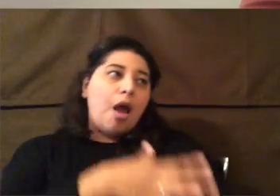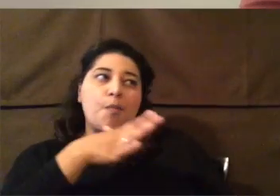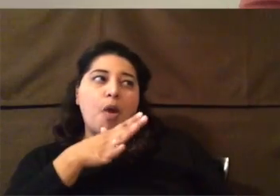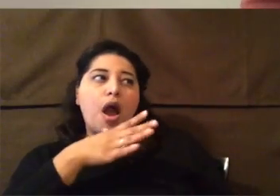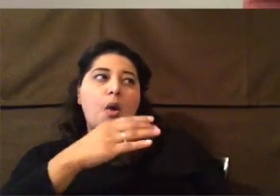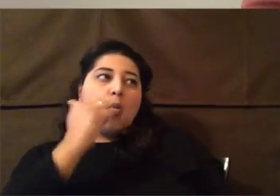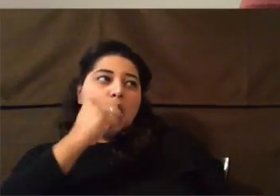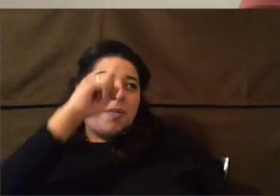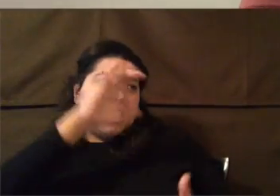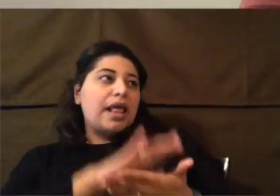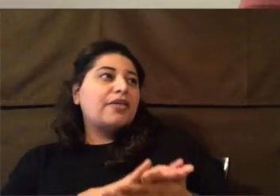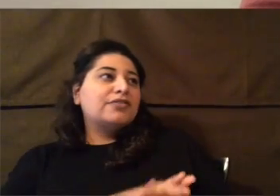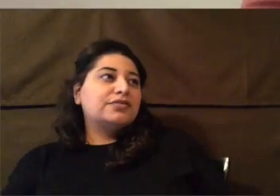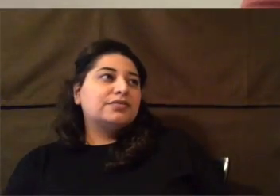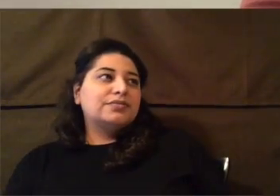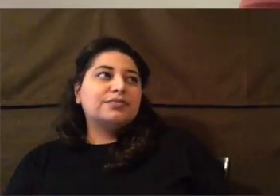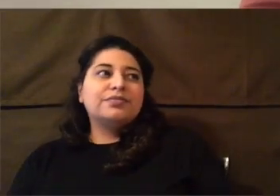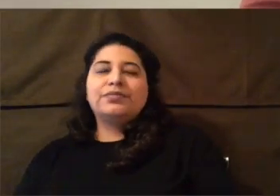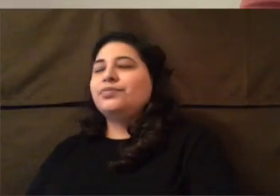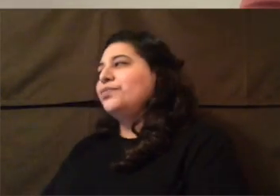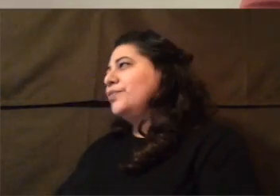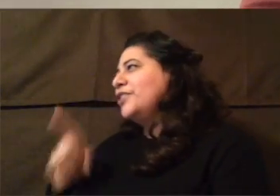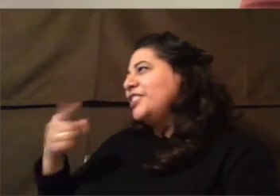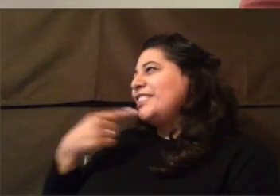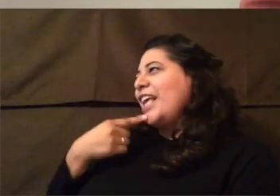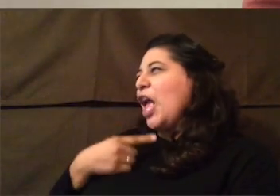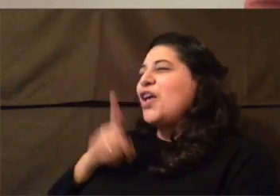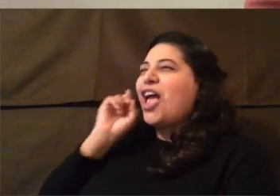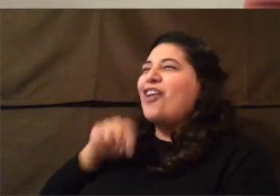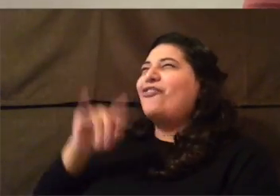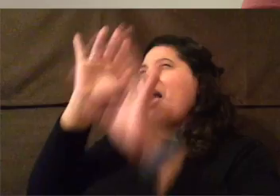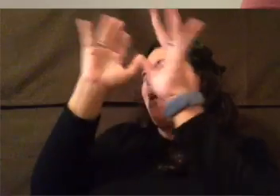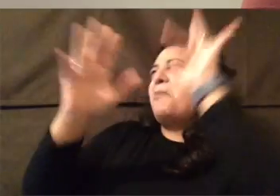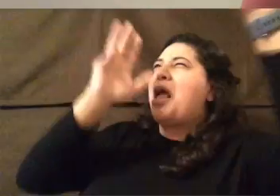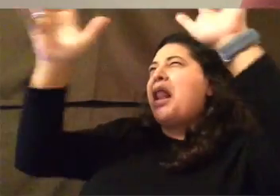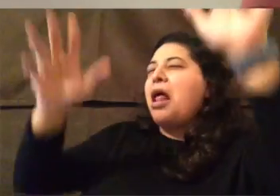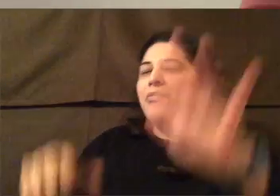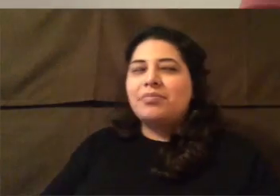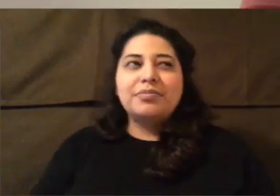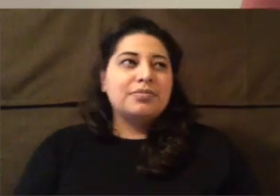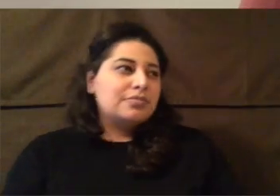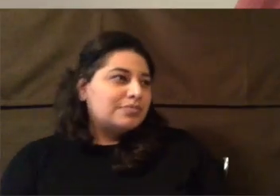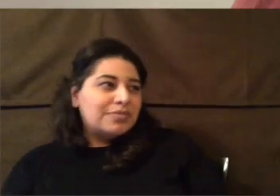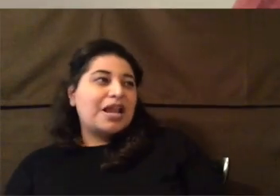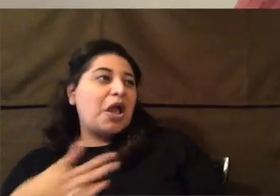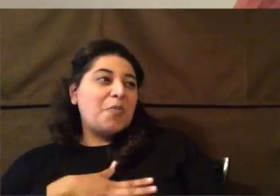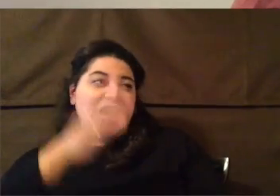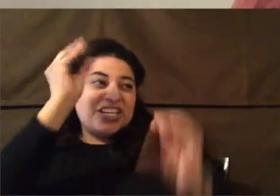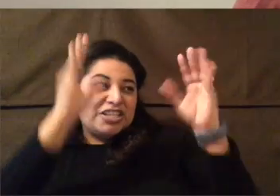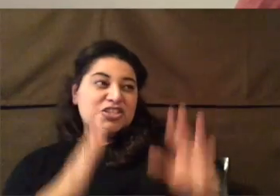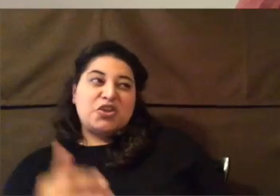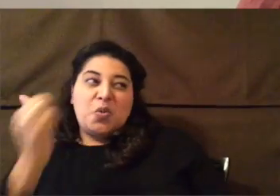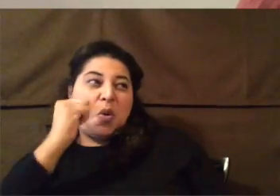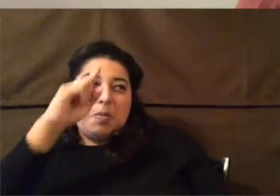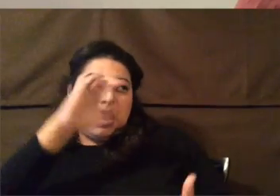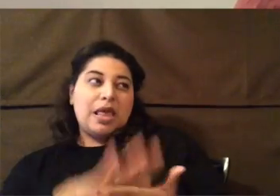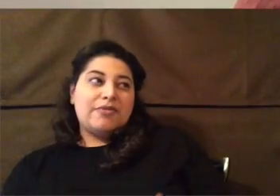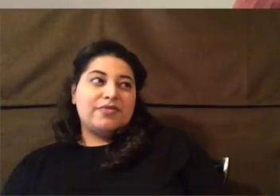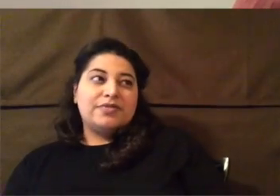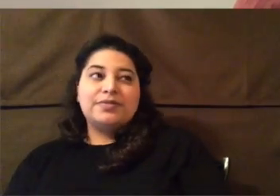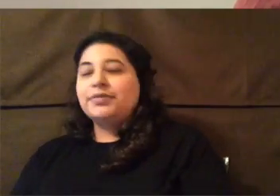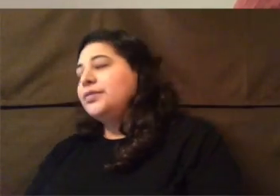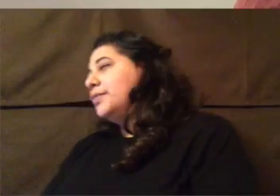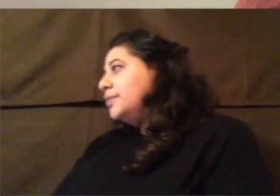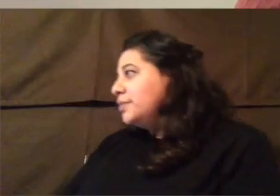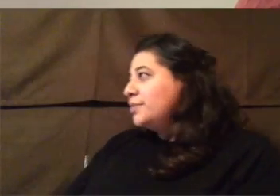Annie. "Mom won't believe it," said Jack. "She'll say it was pretend," said Annie. "My teacher won't